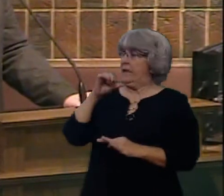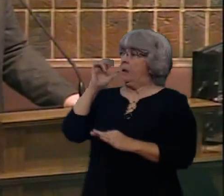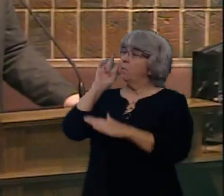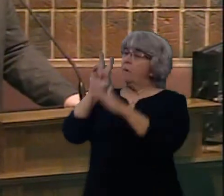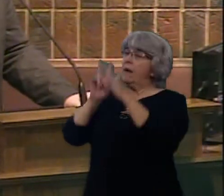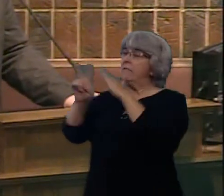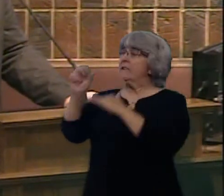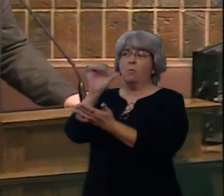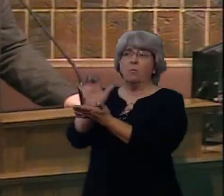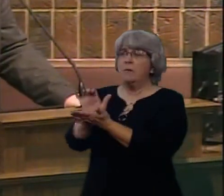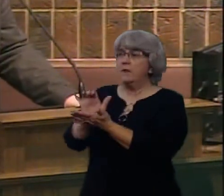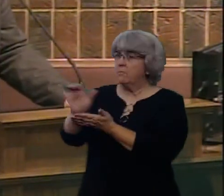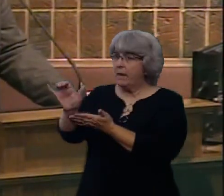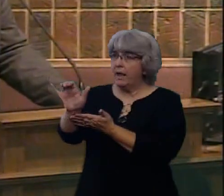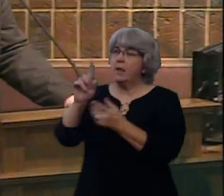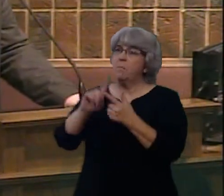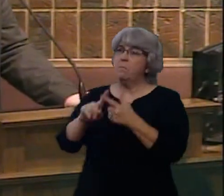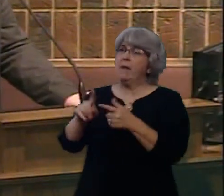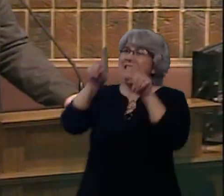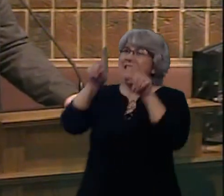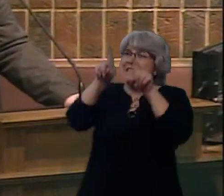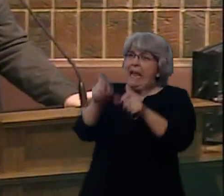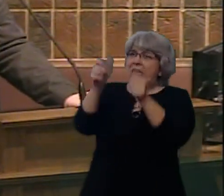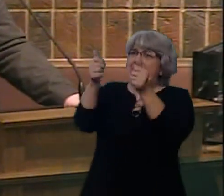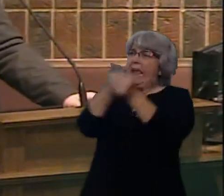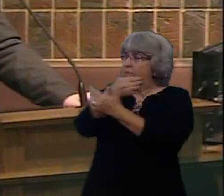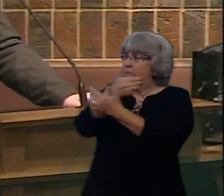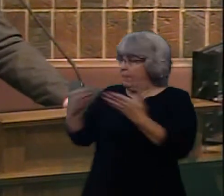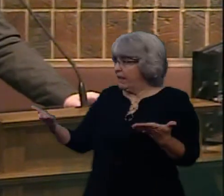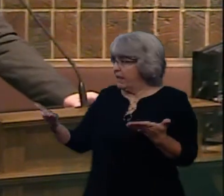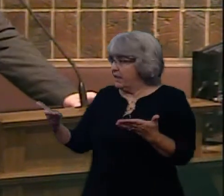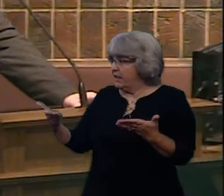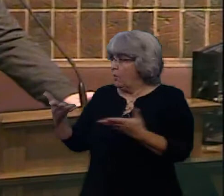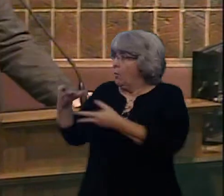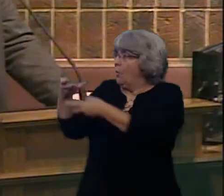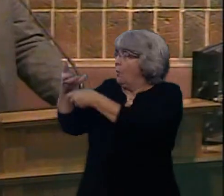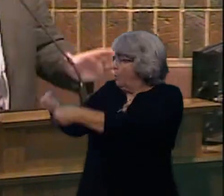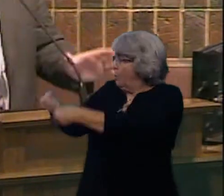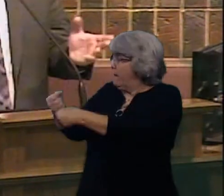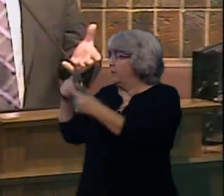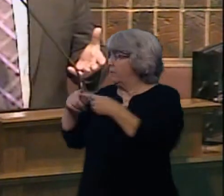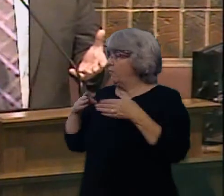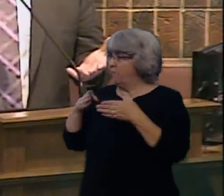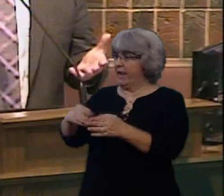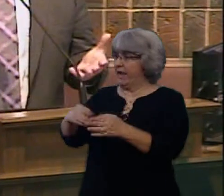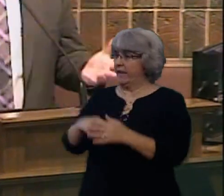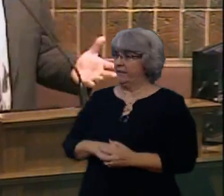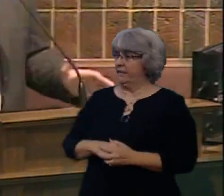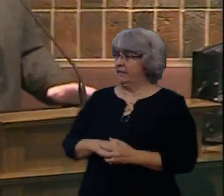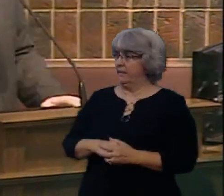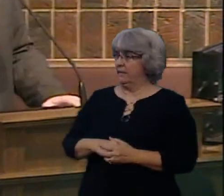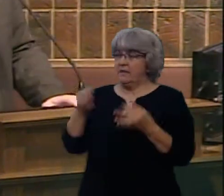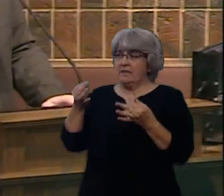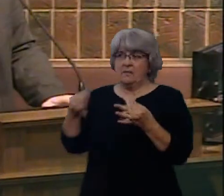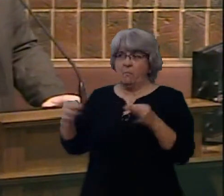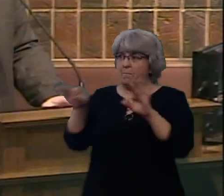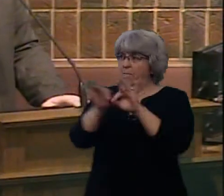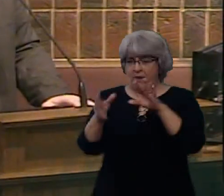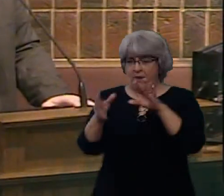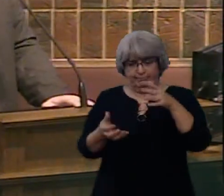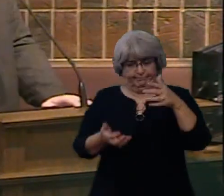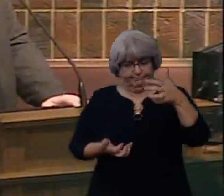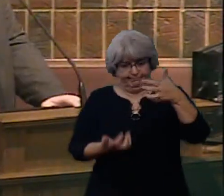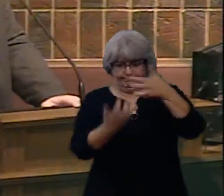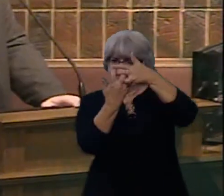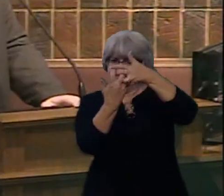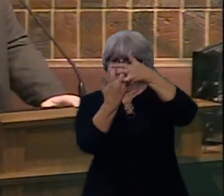everything, hold fast to what is good. You cannot have those, separate those first two verses from this one, right?